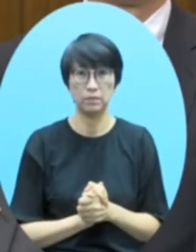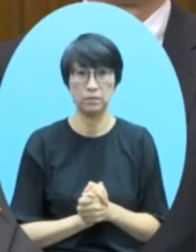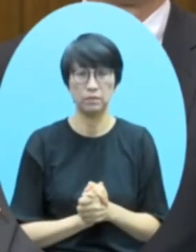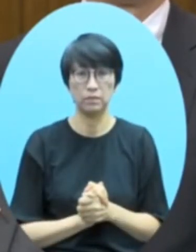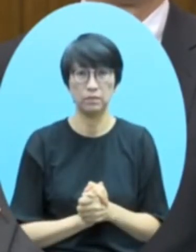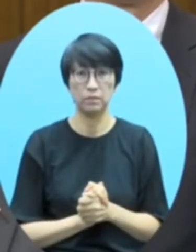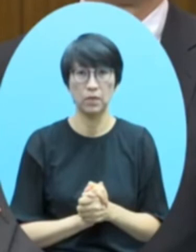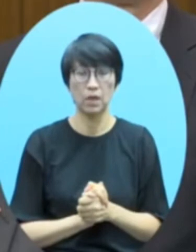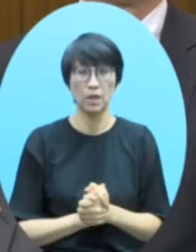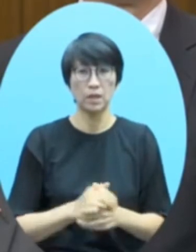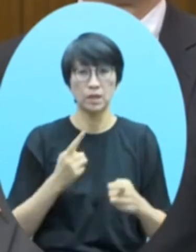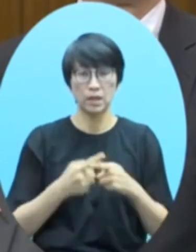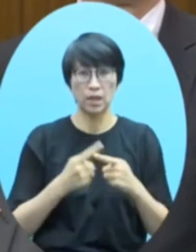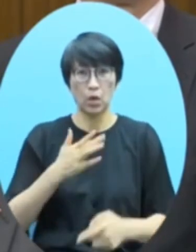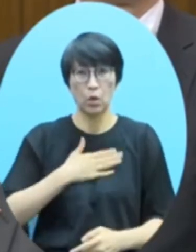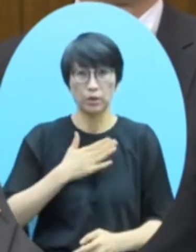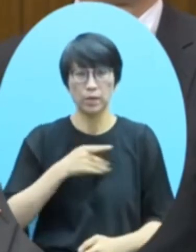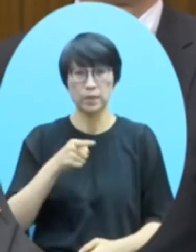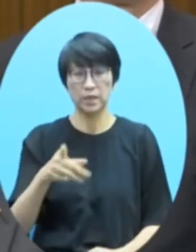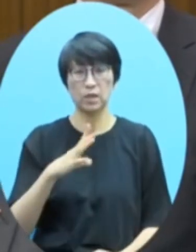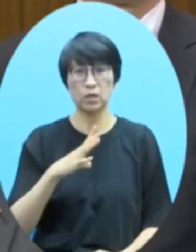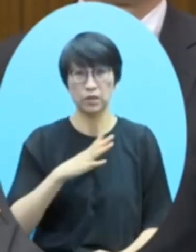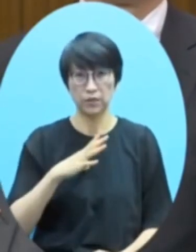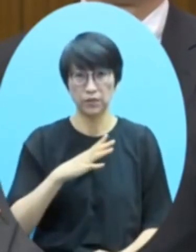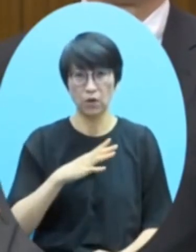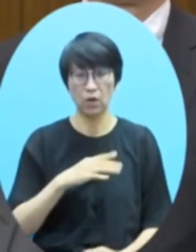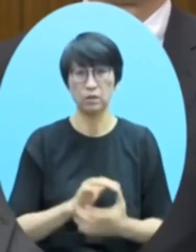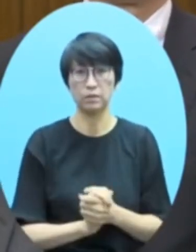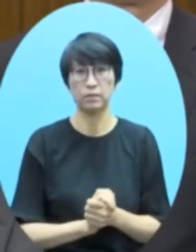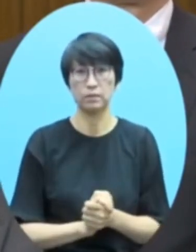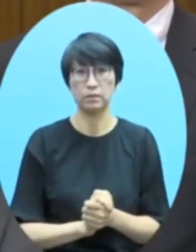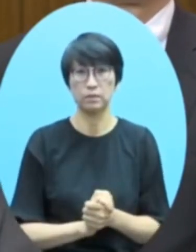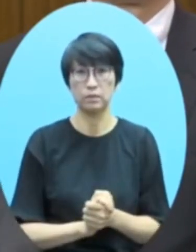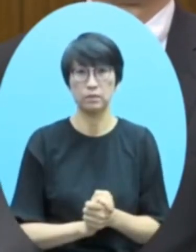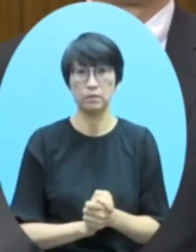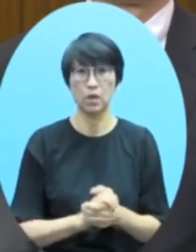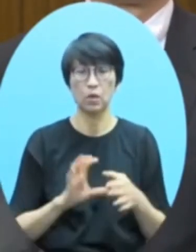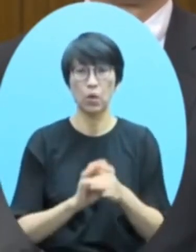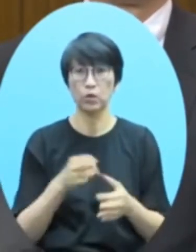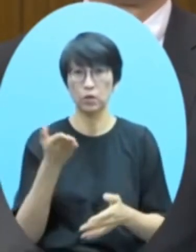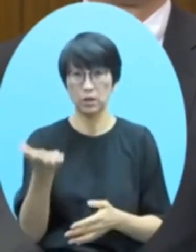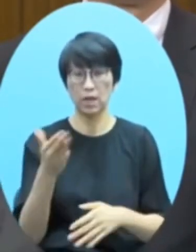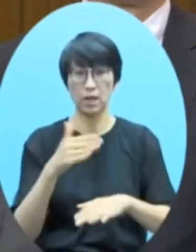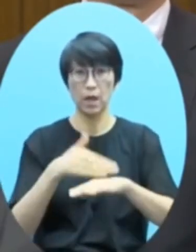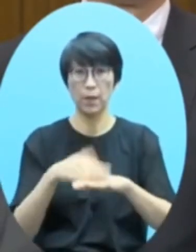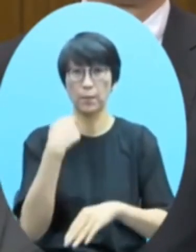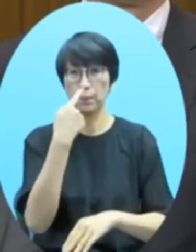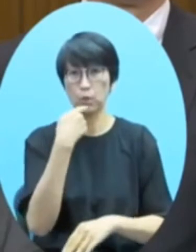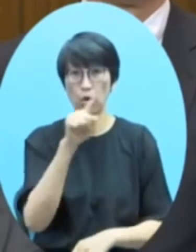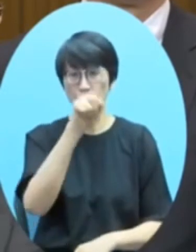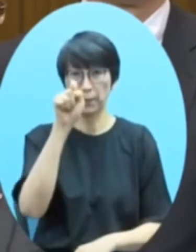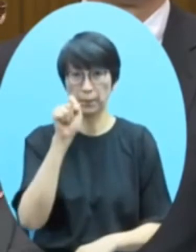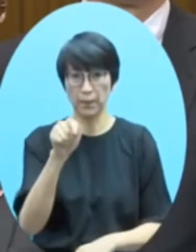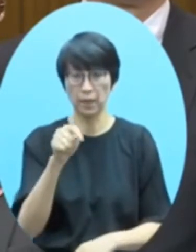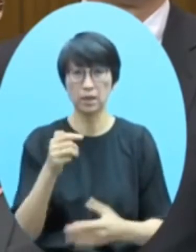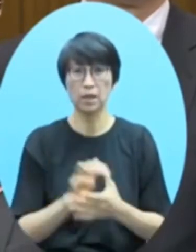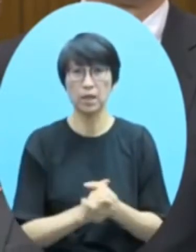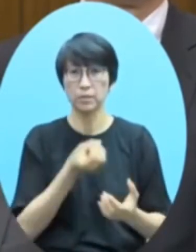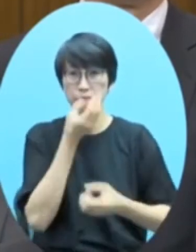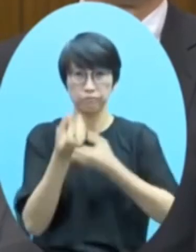We should all be very worried about this sort of situation. Now, coming back to your question about the